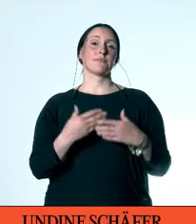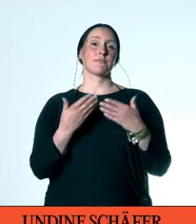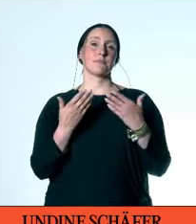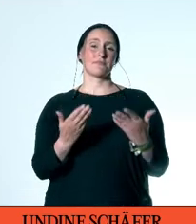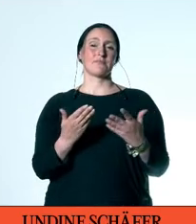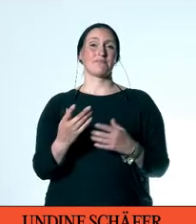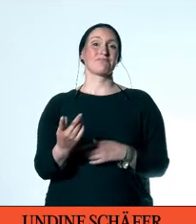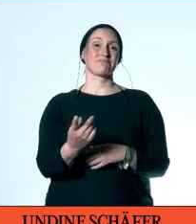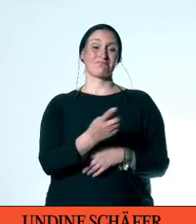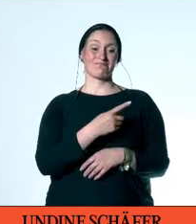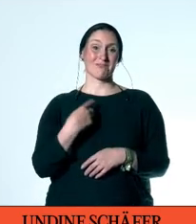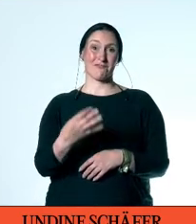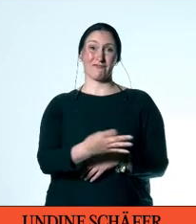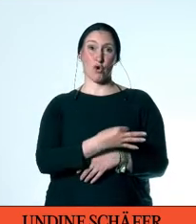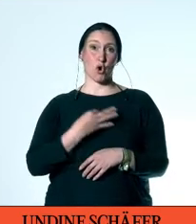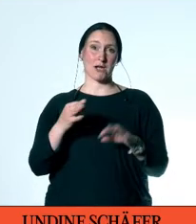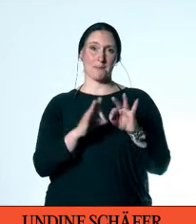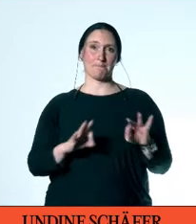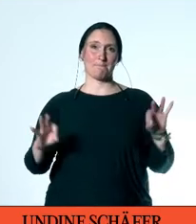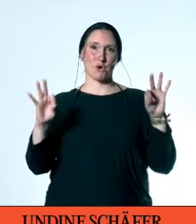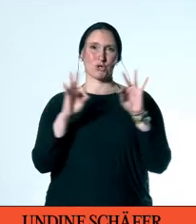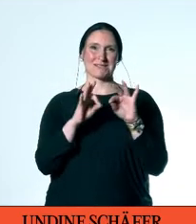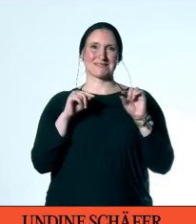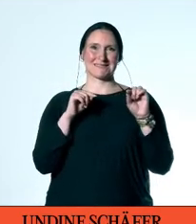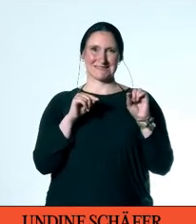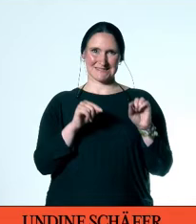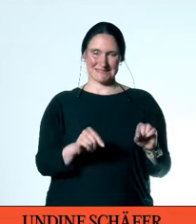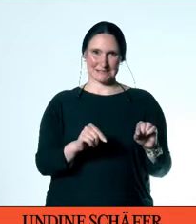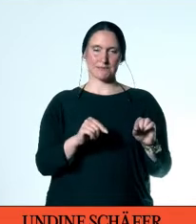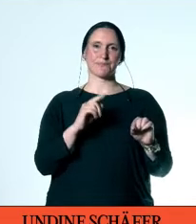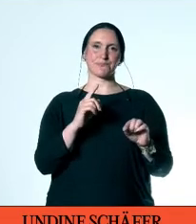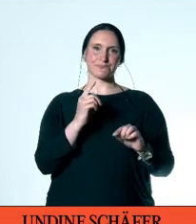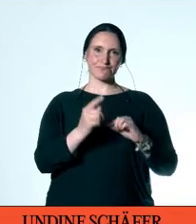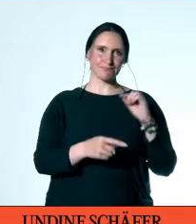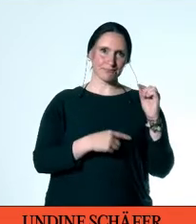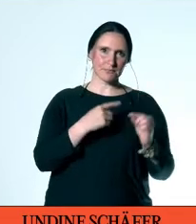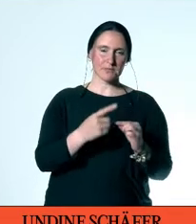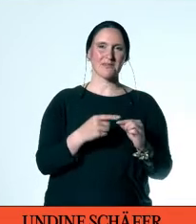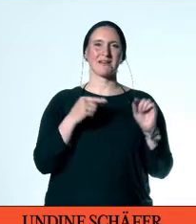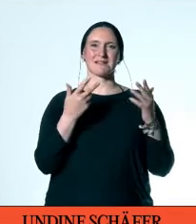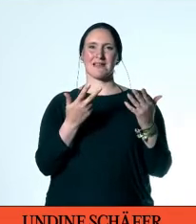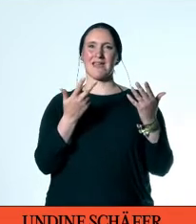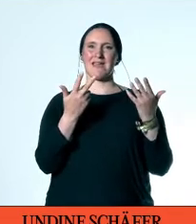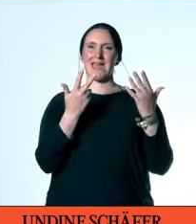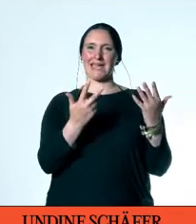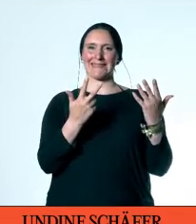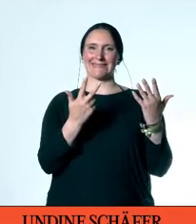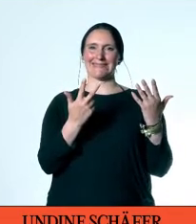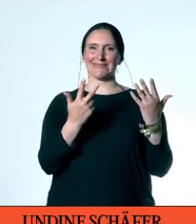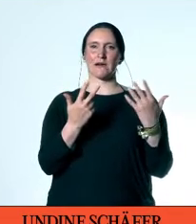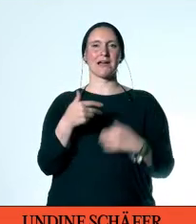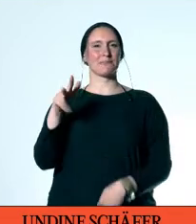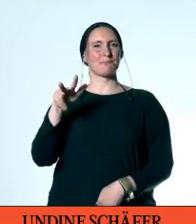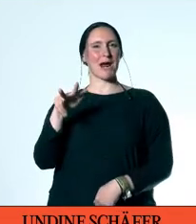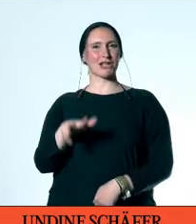very important. This was a performance organized on March 8th. And we wanted to present this as